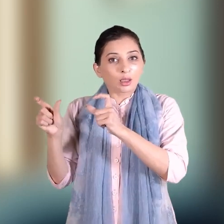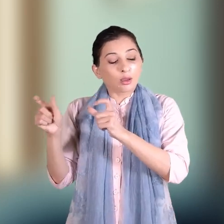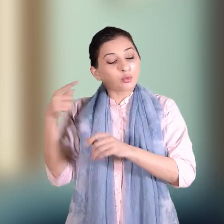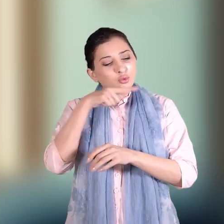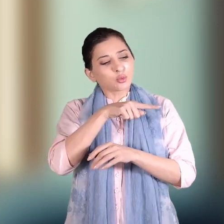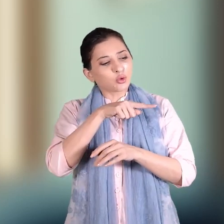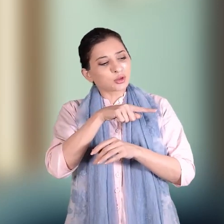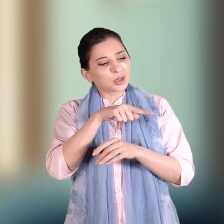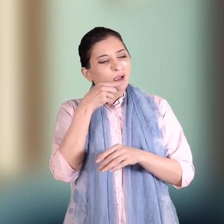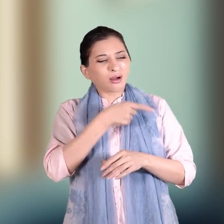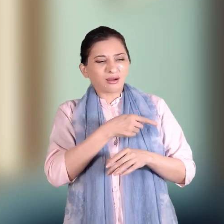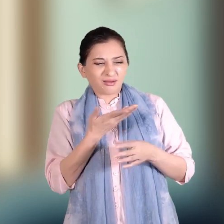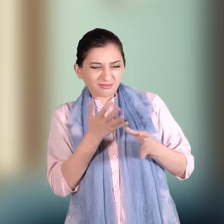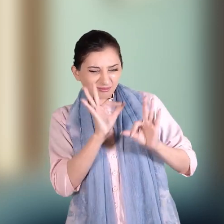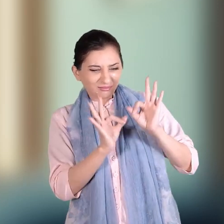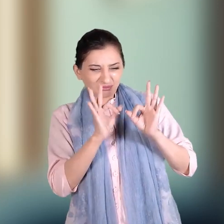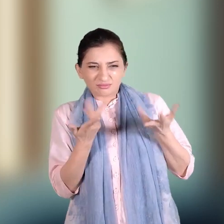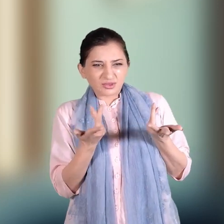and stated that